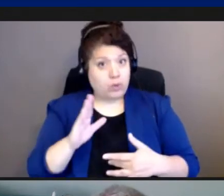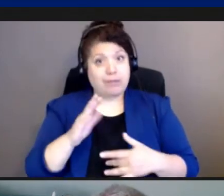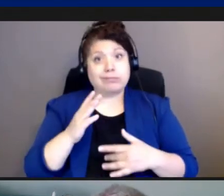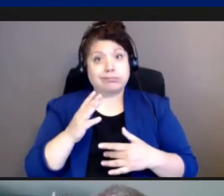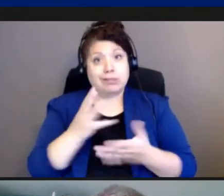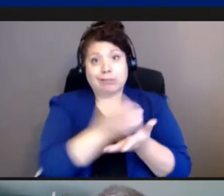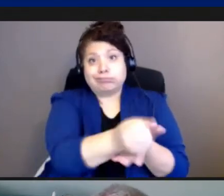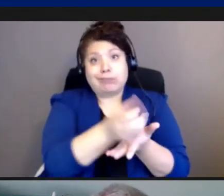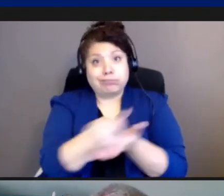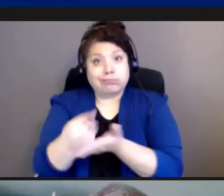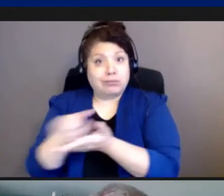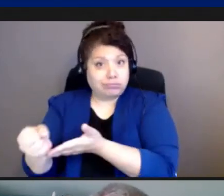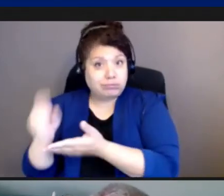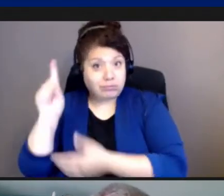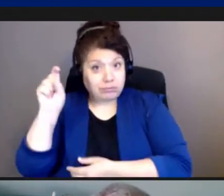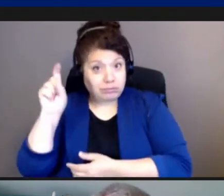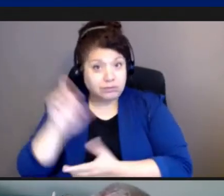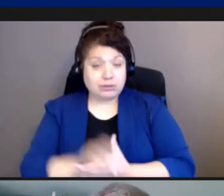particular.